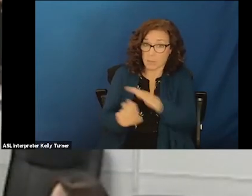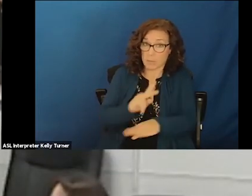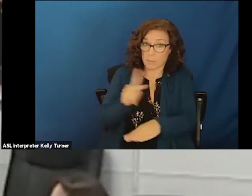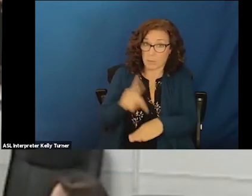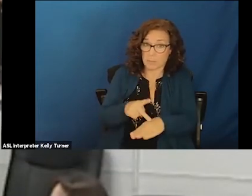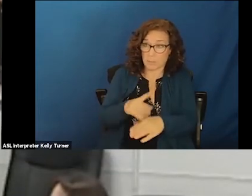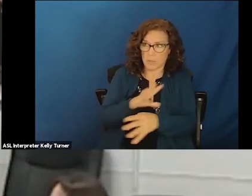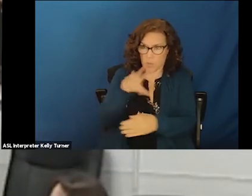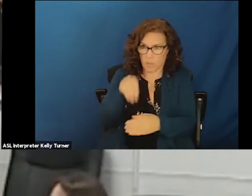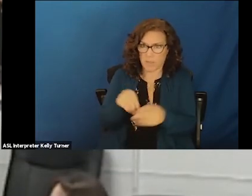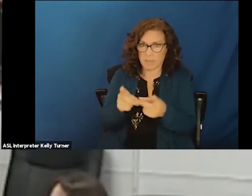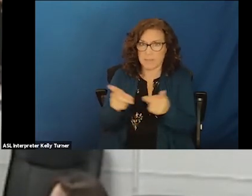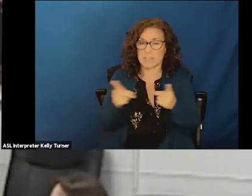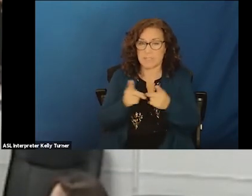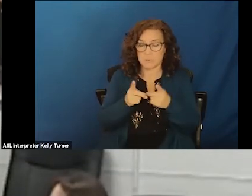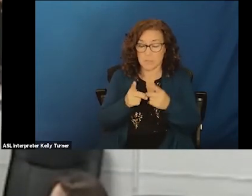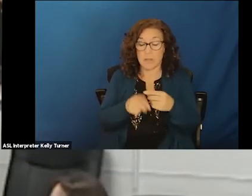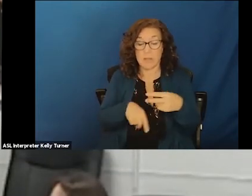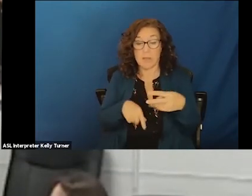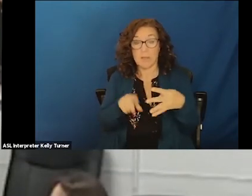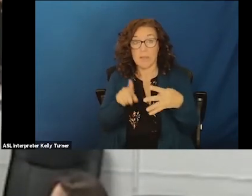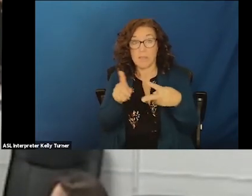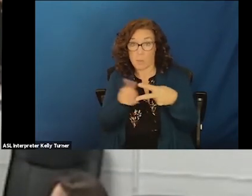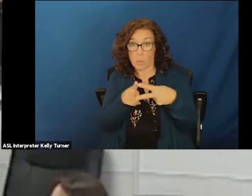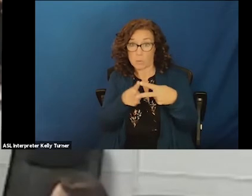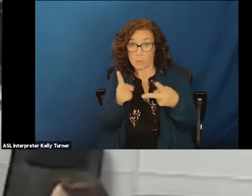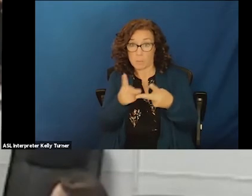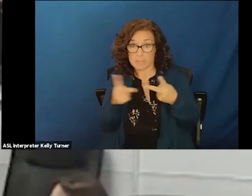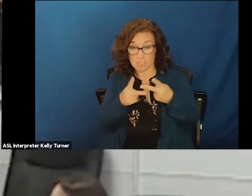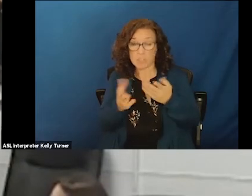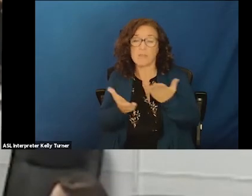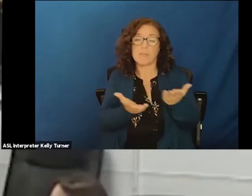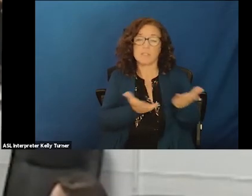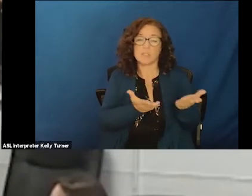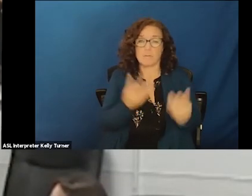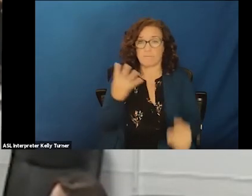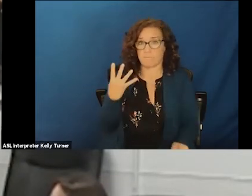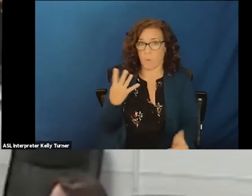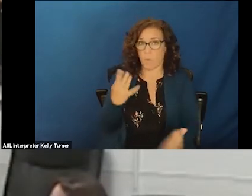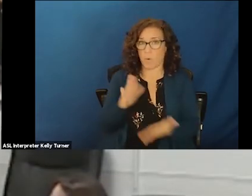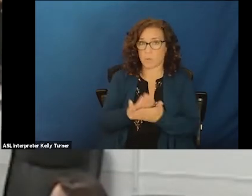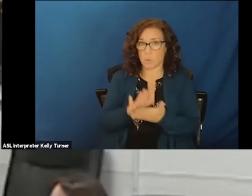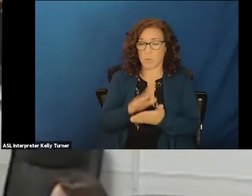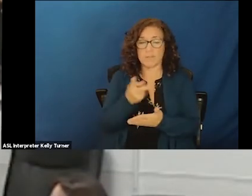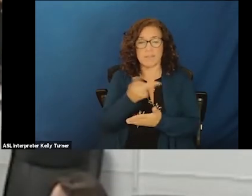split themselves between two of our larger schools each. And